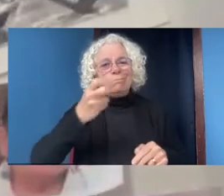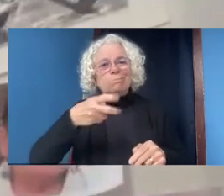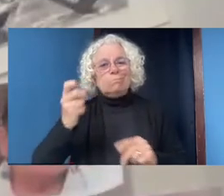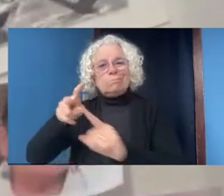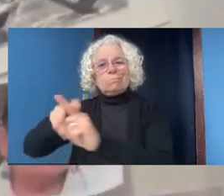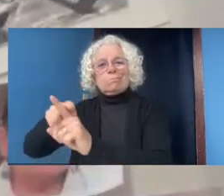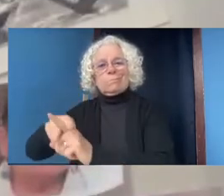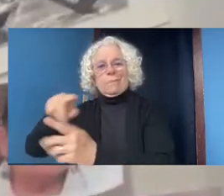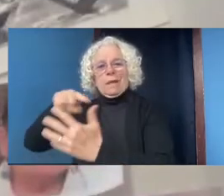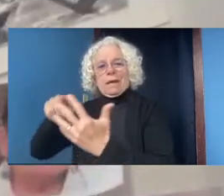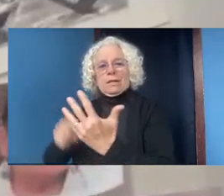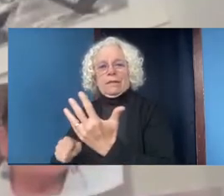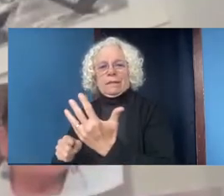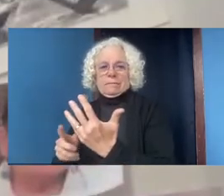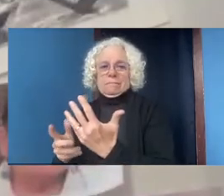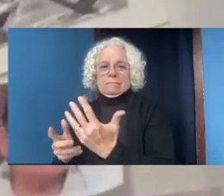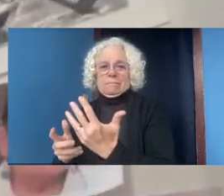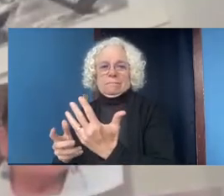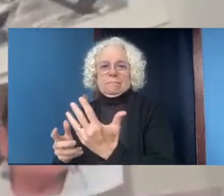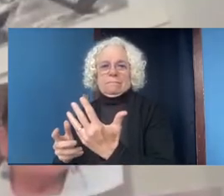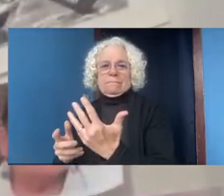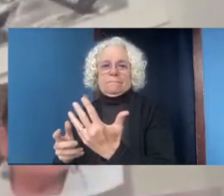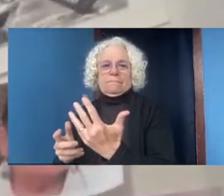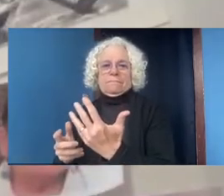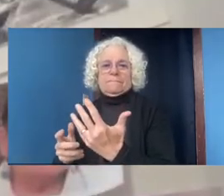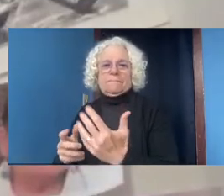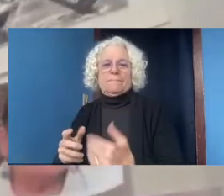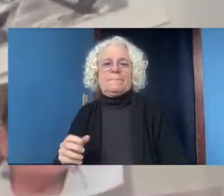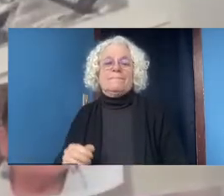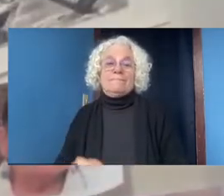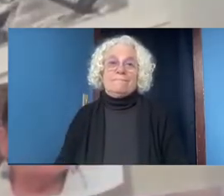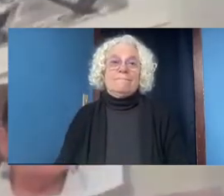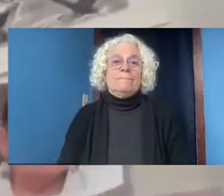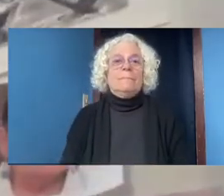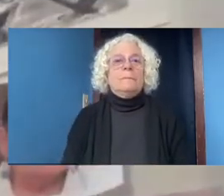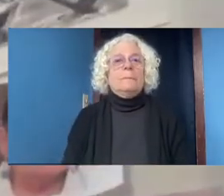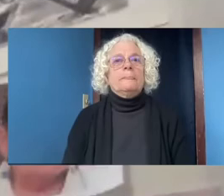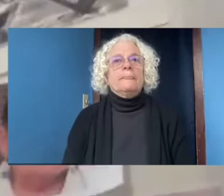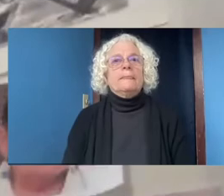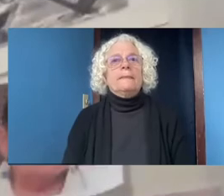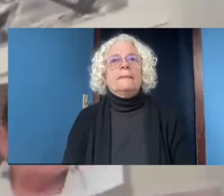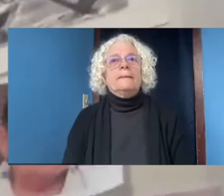So, give you a little Cheyenne word.